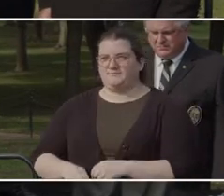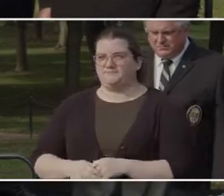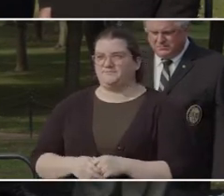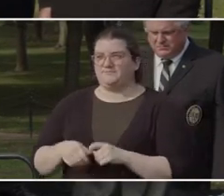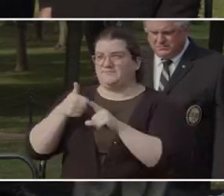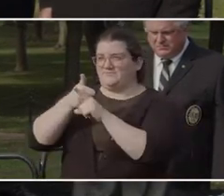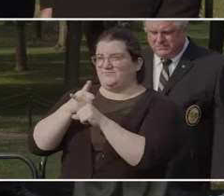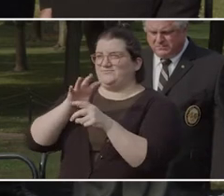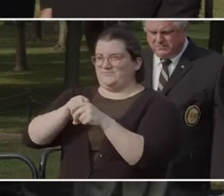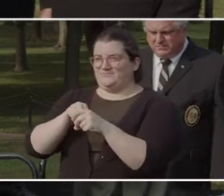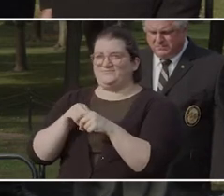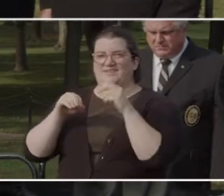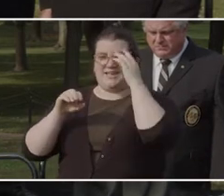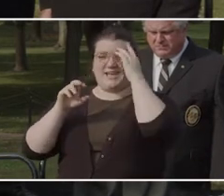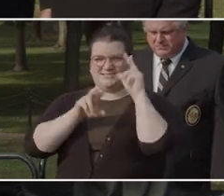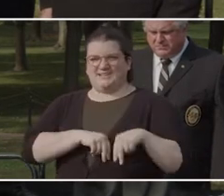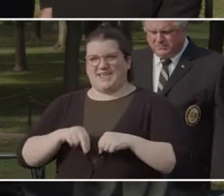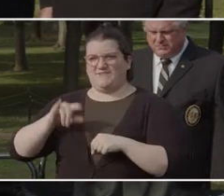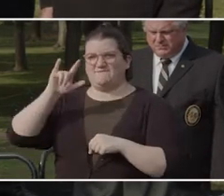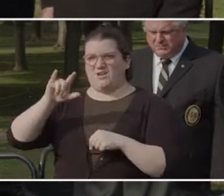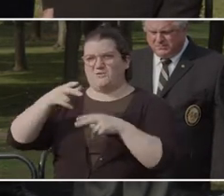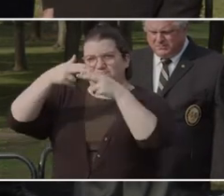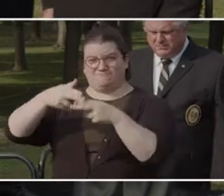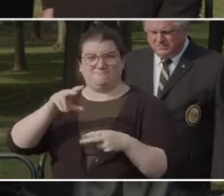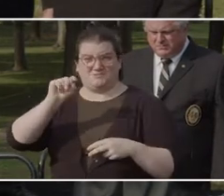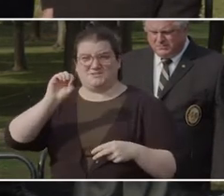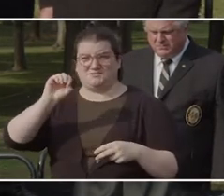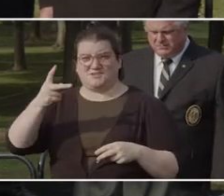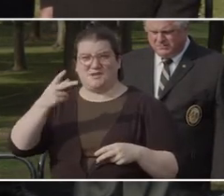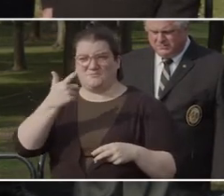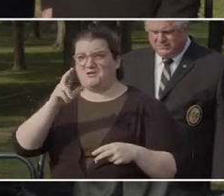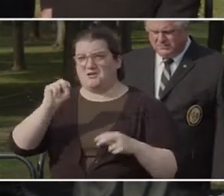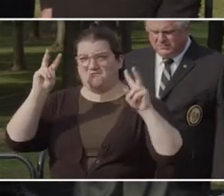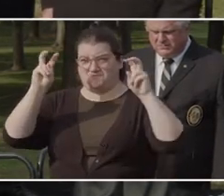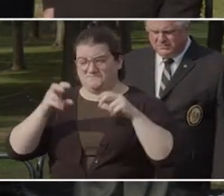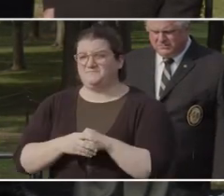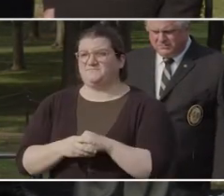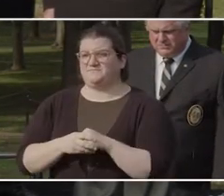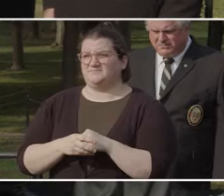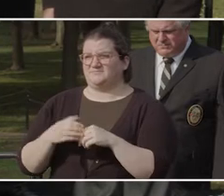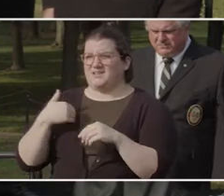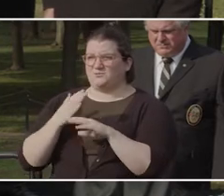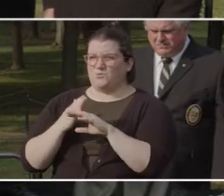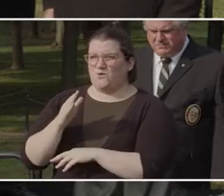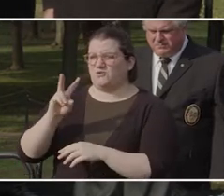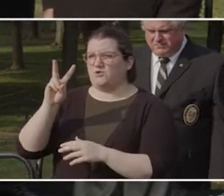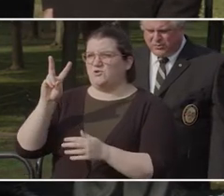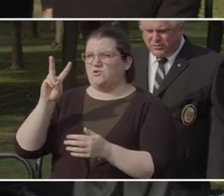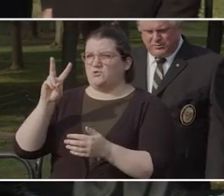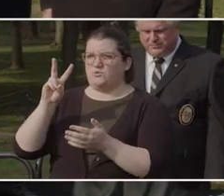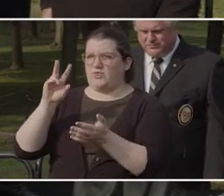Top Gun. He has 2,000 hours in Navy fighter aircraft and 500 aircraft carrier arrested